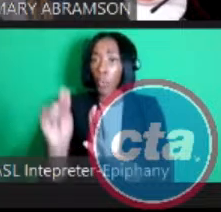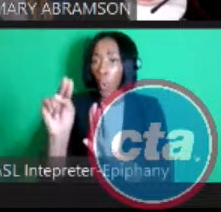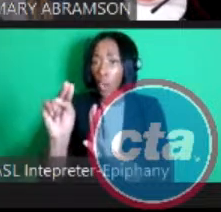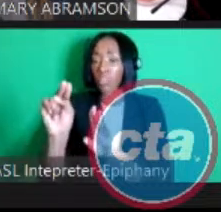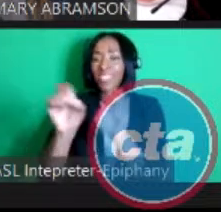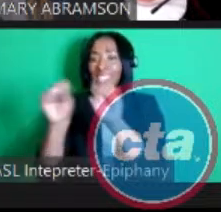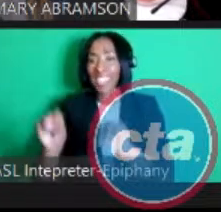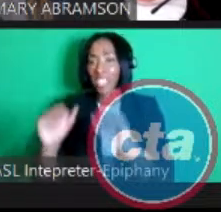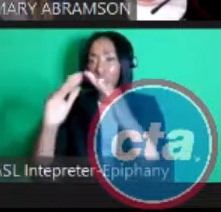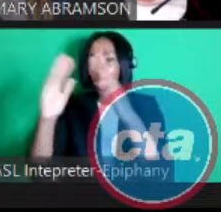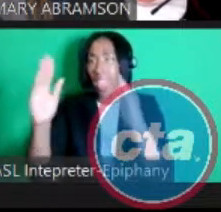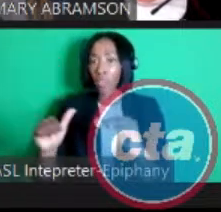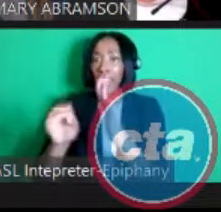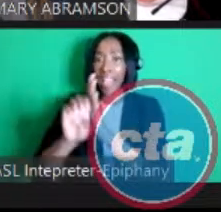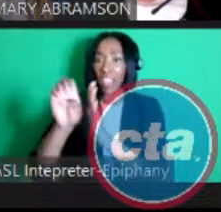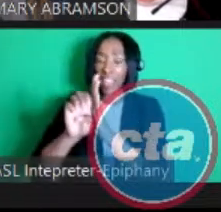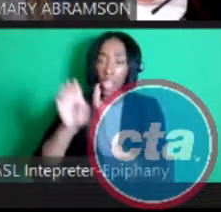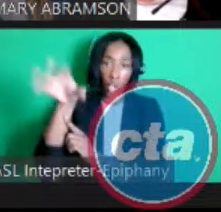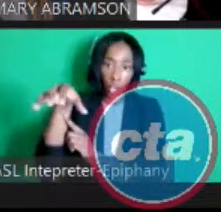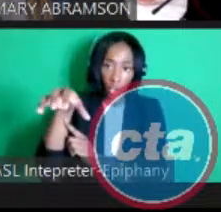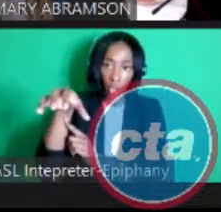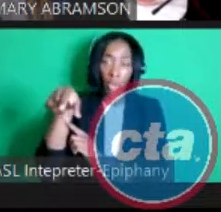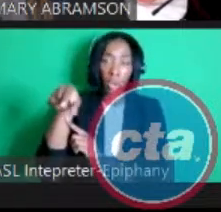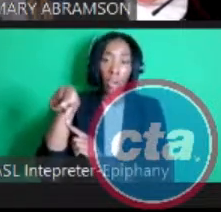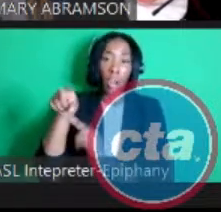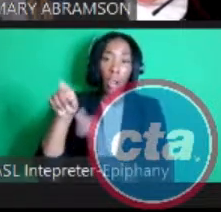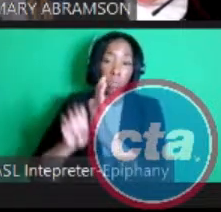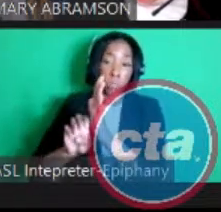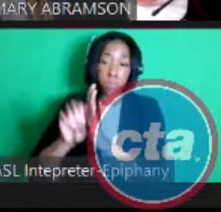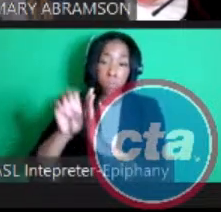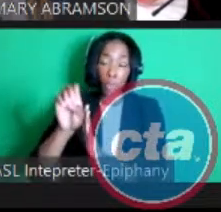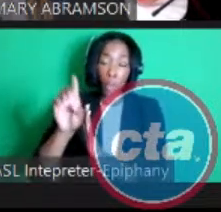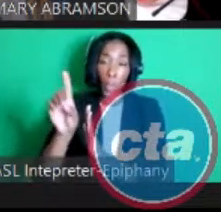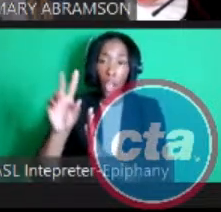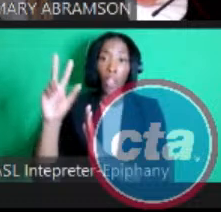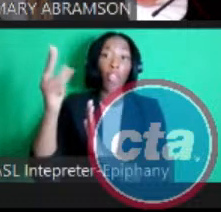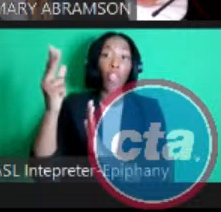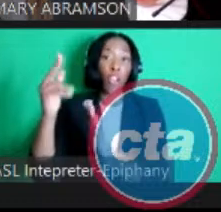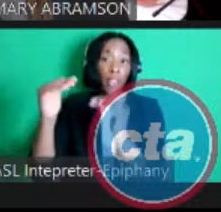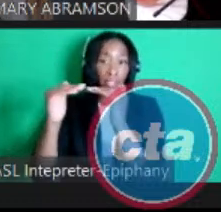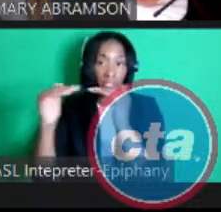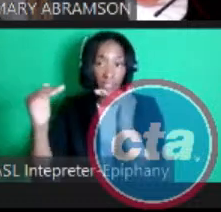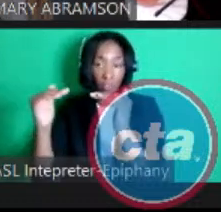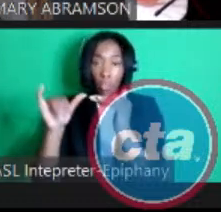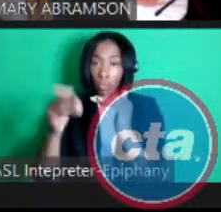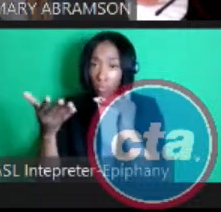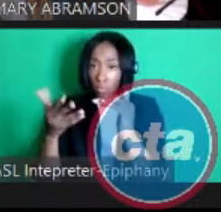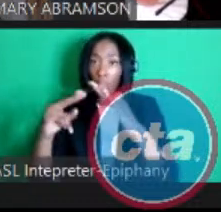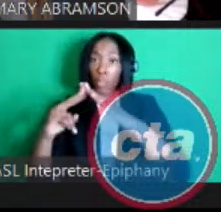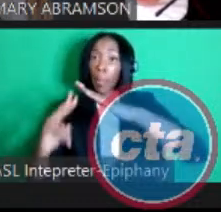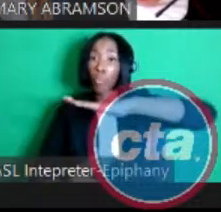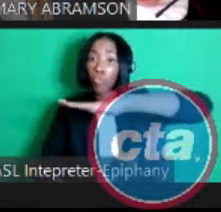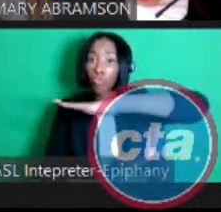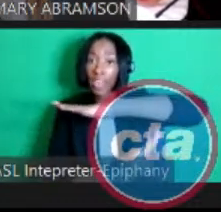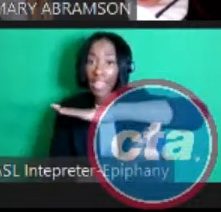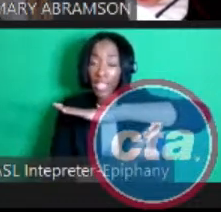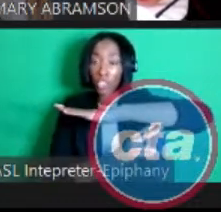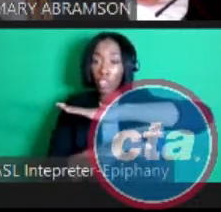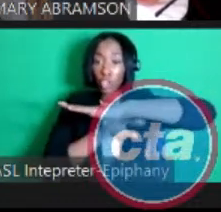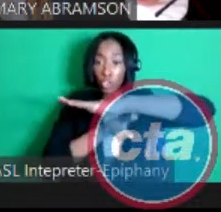elevator. In this case, you take it up to the 3rd level, which is the bridge that goes over the